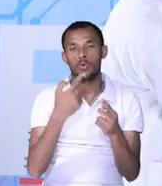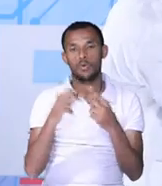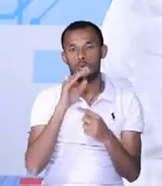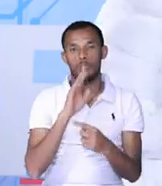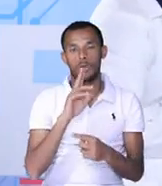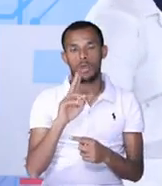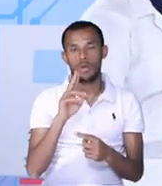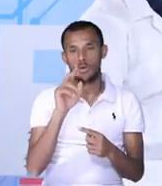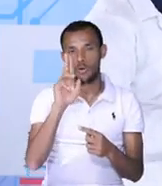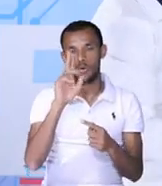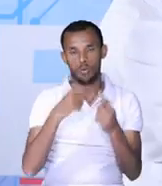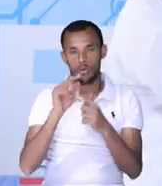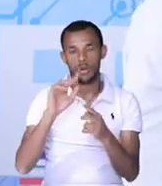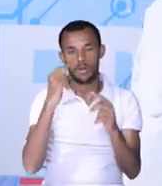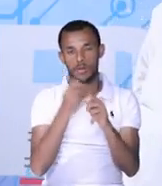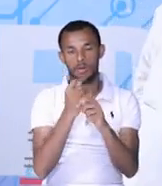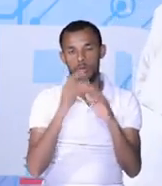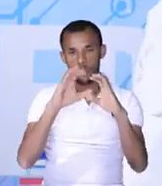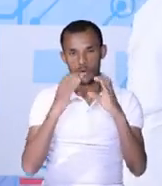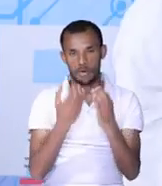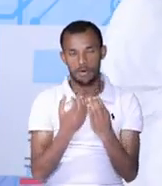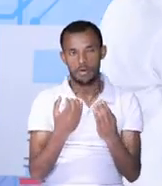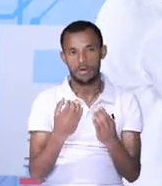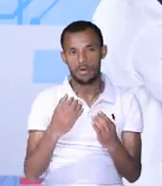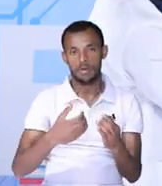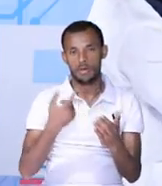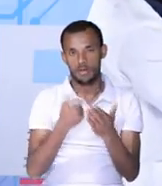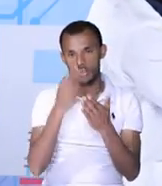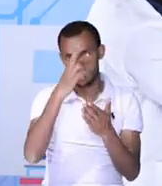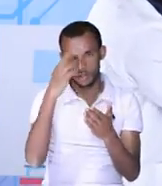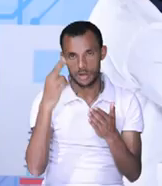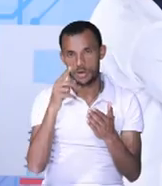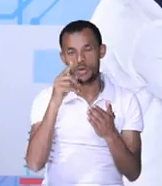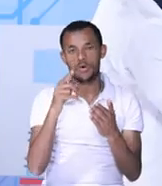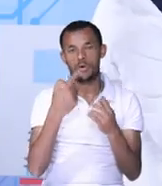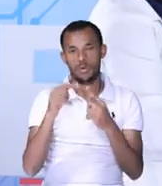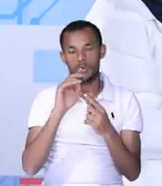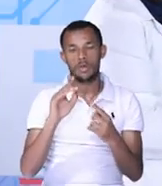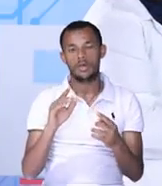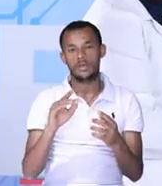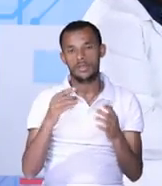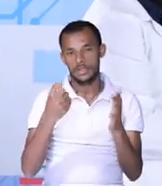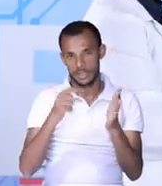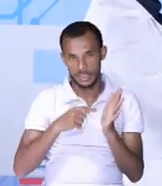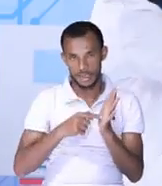be the trigonometric part, either for this case assume u to be sine